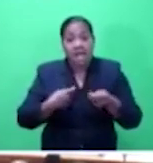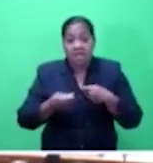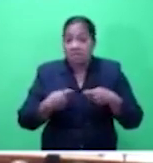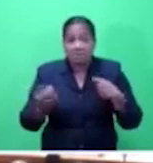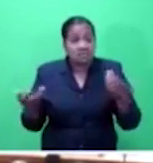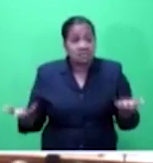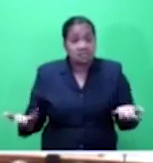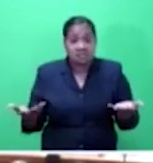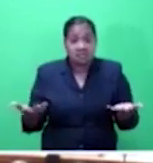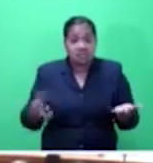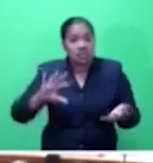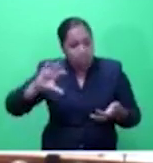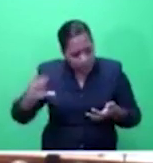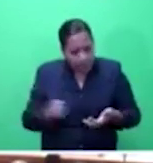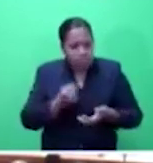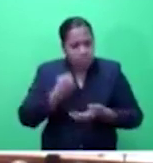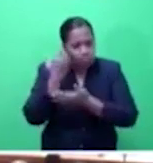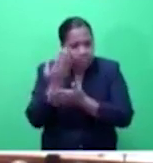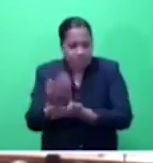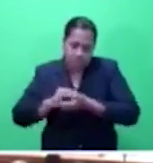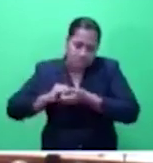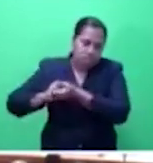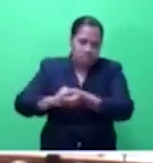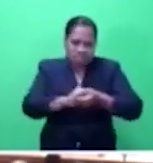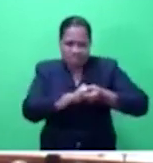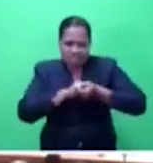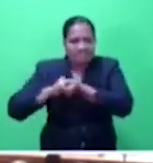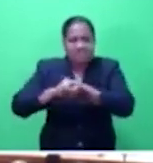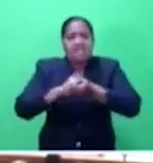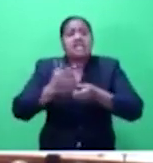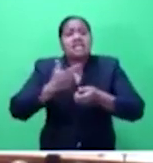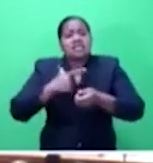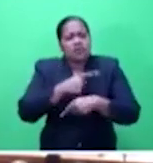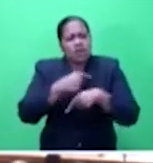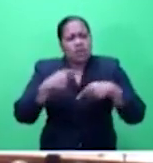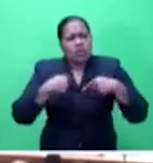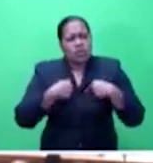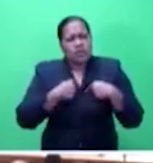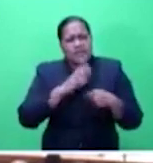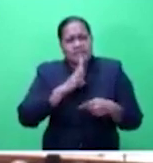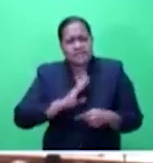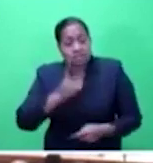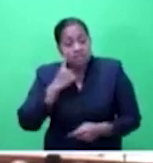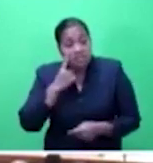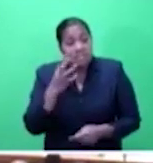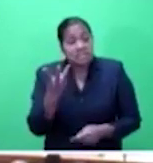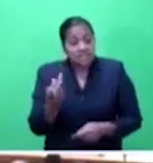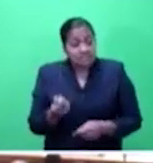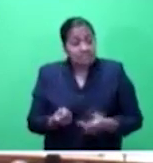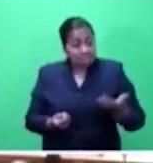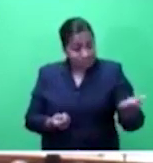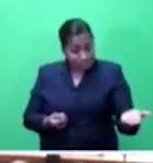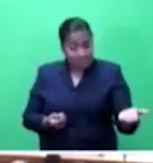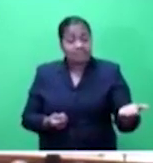solidarity. That is why we are a bit disappointed and even disheartened to see some choose to politicize a recent